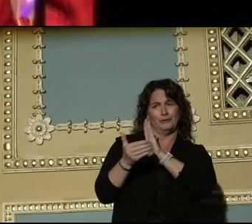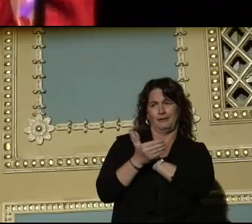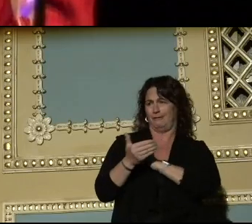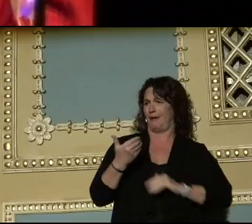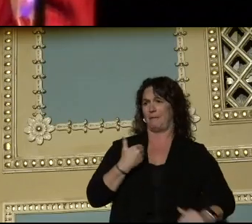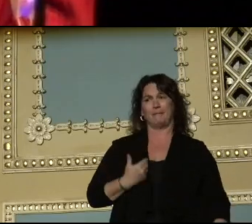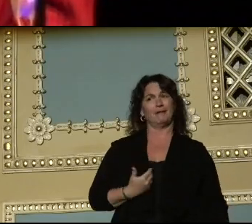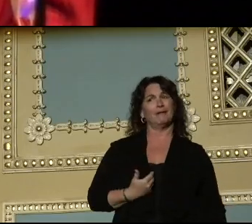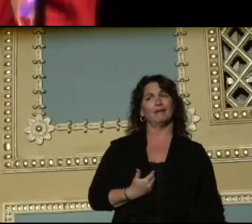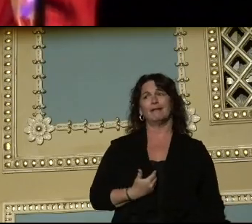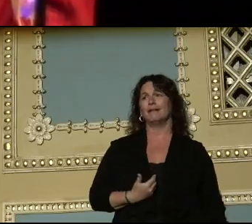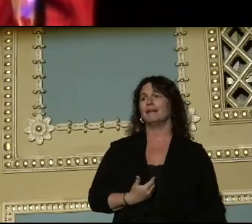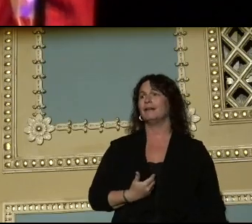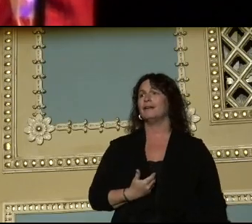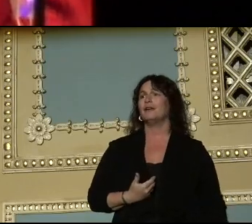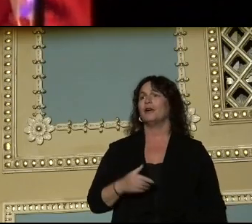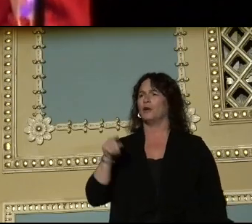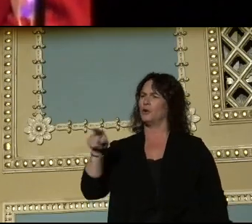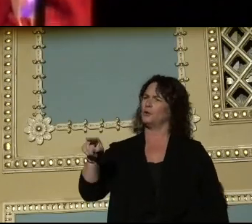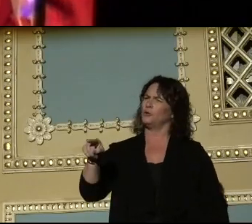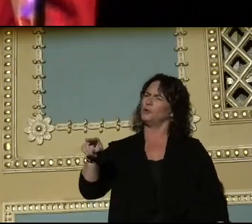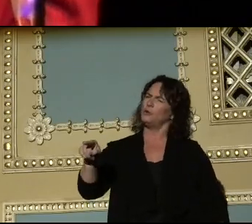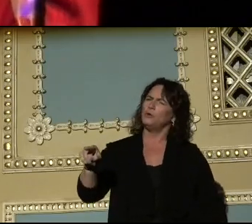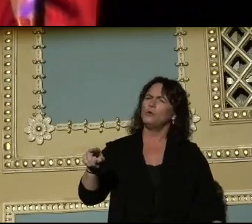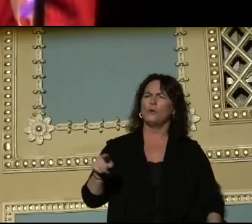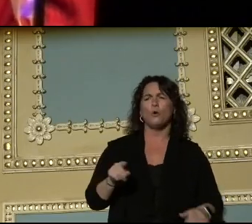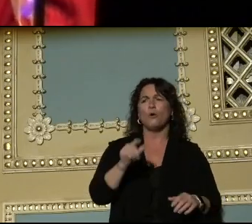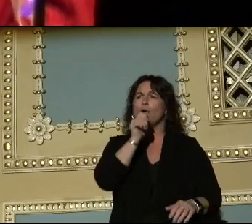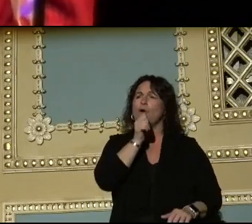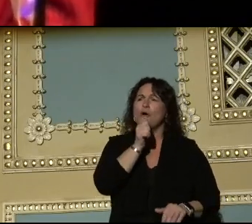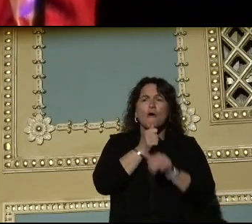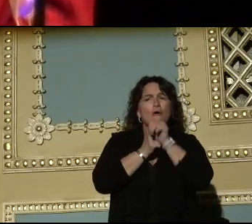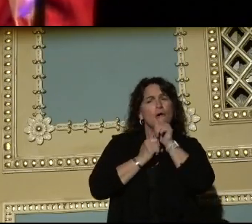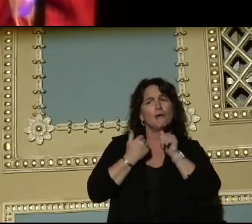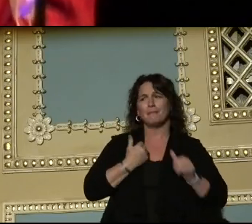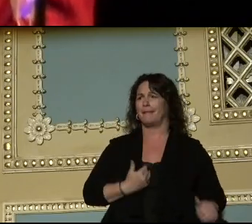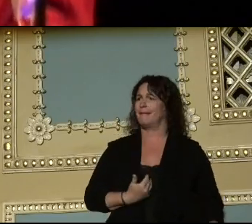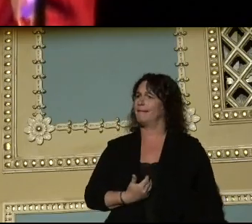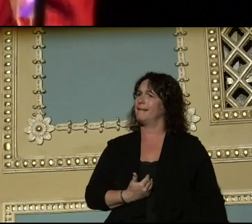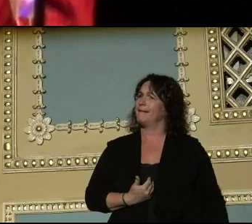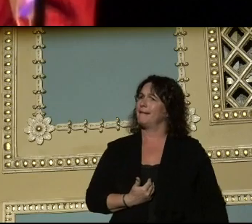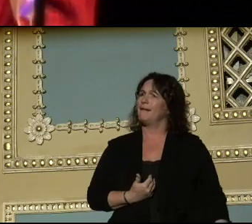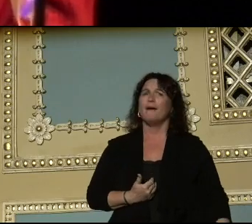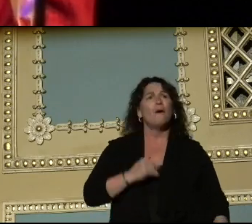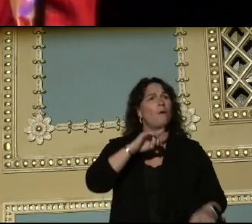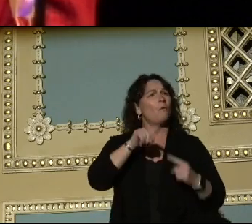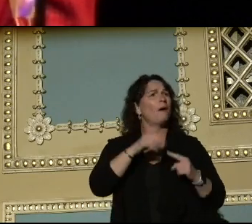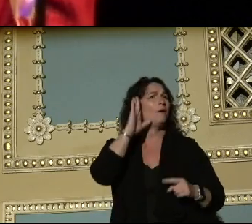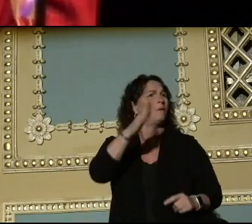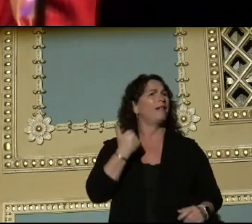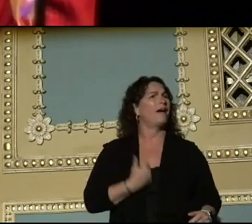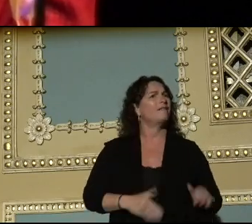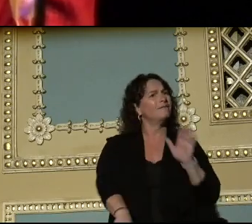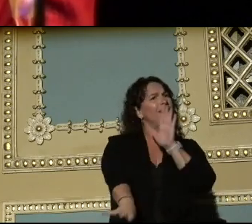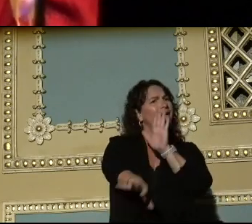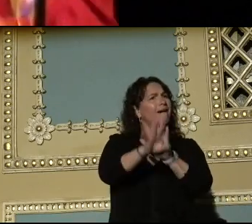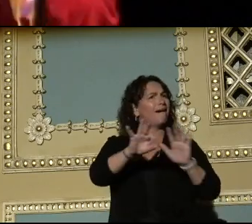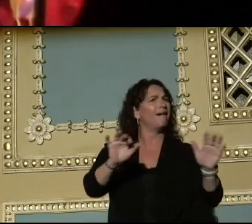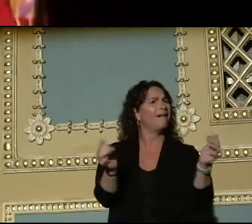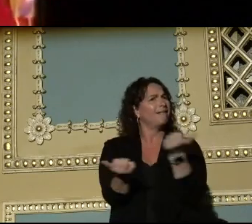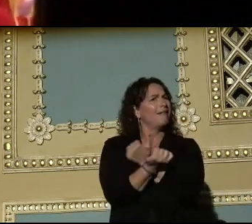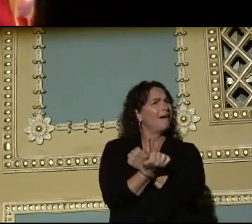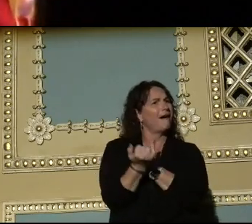been mistreated. When will I be